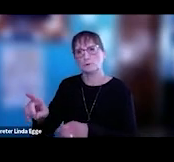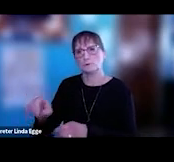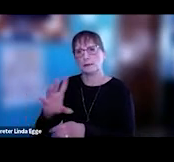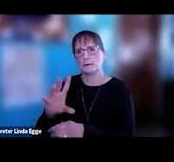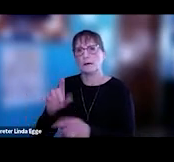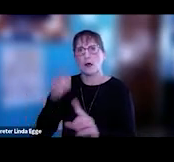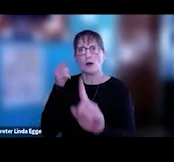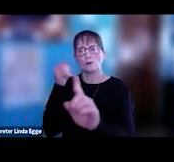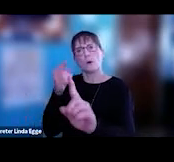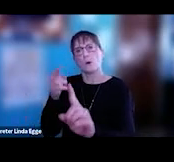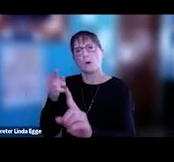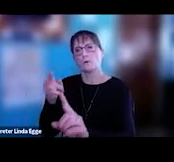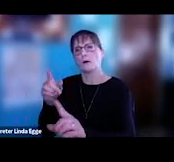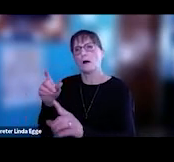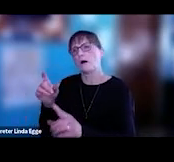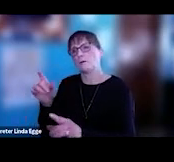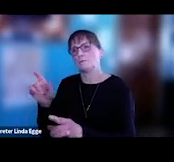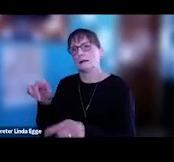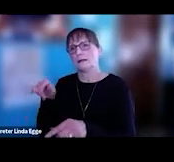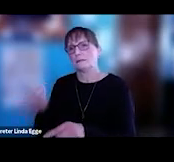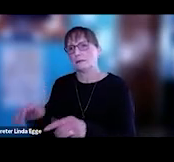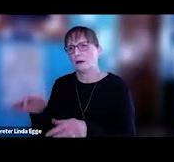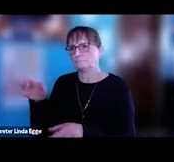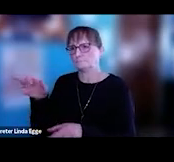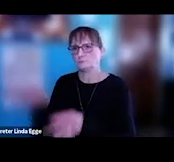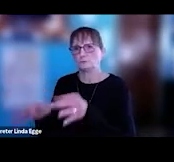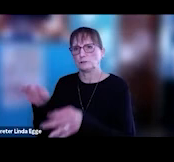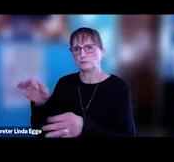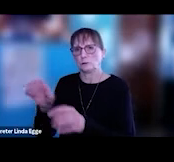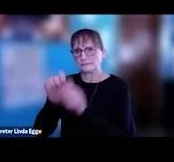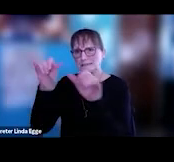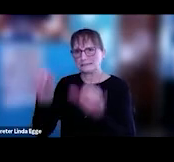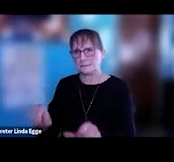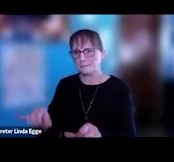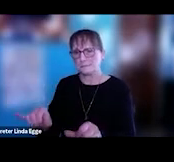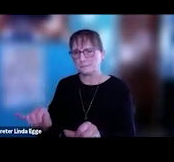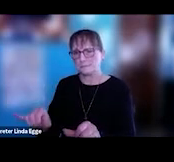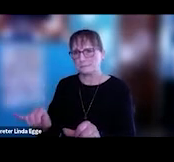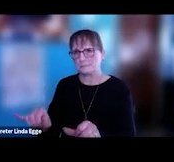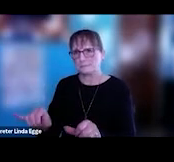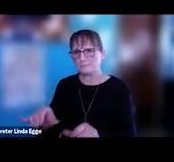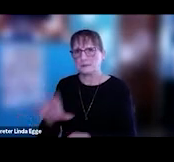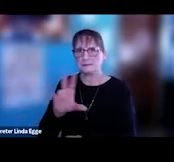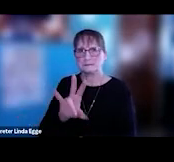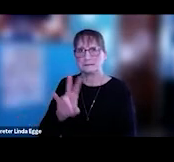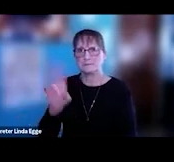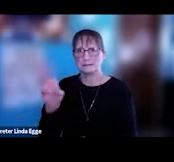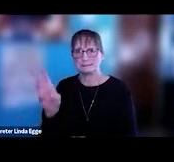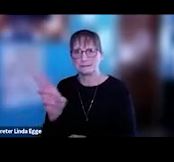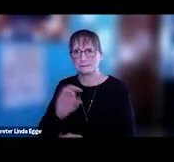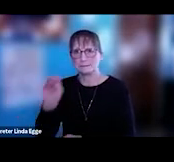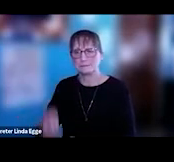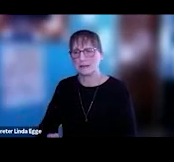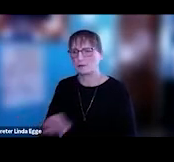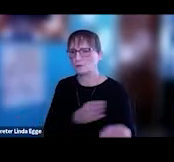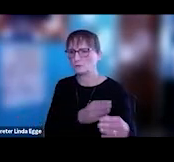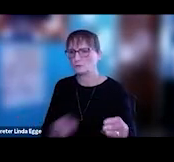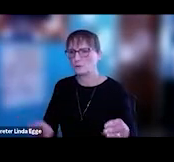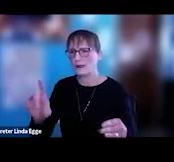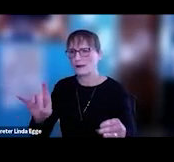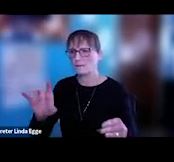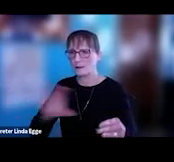and several responses shifted to strongly agree following, 76% to 85%.